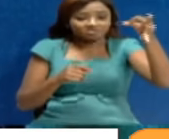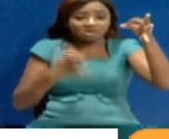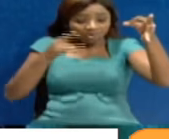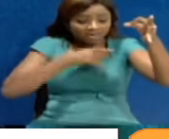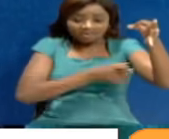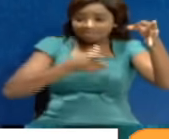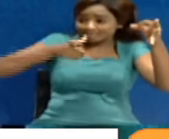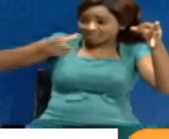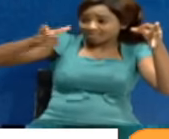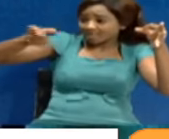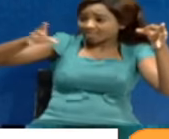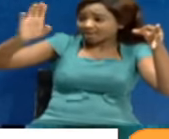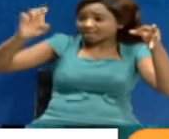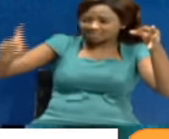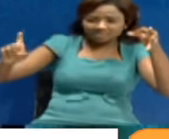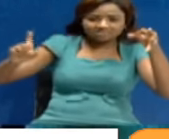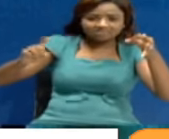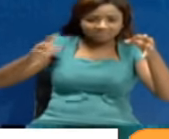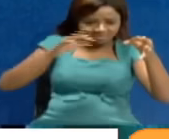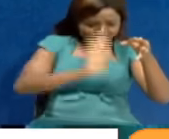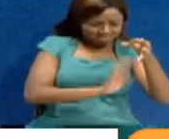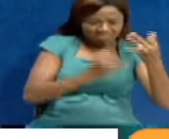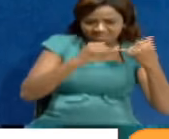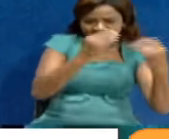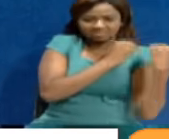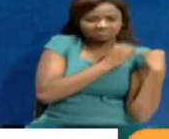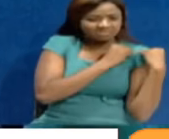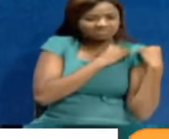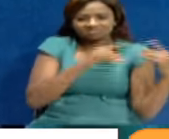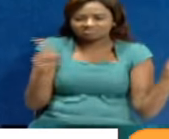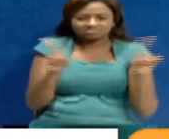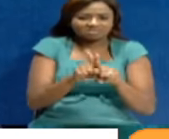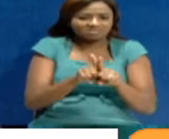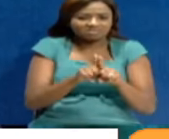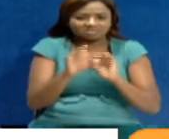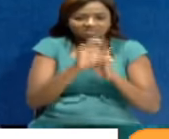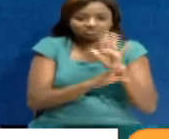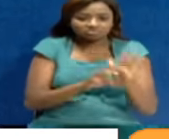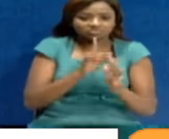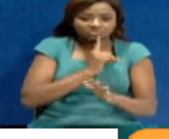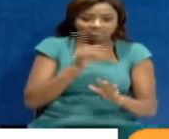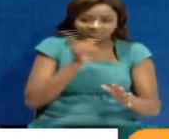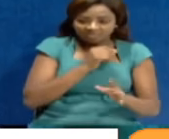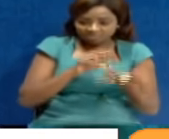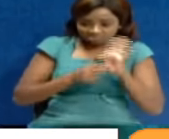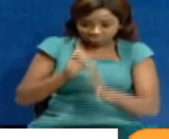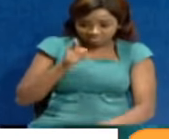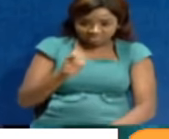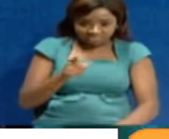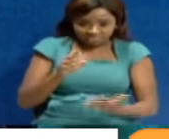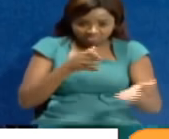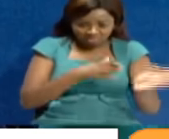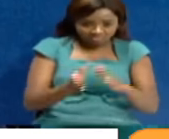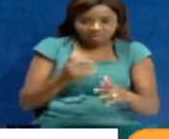executive, it is animating its mandate in the manner in which the Constitution had hoped to achieve. So I think there's some kind of benefit in this kind of